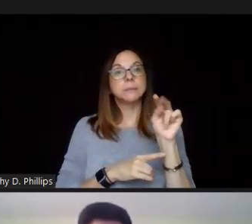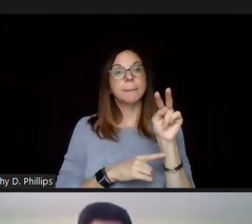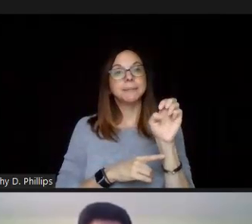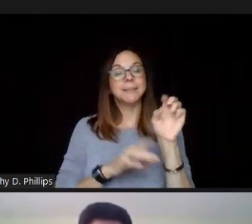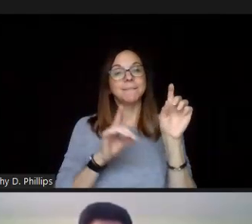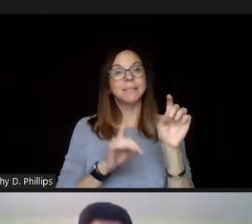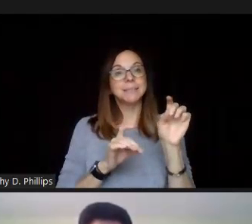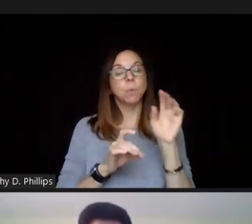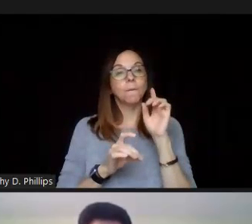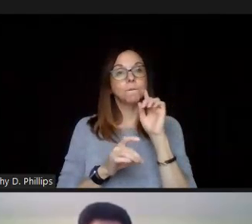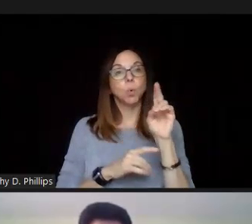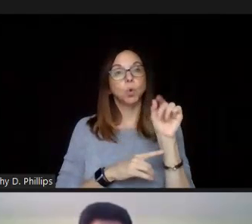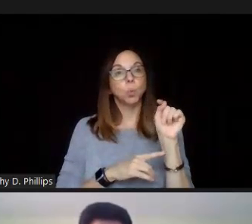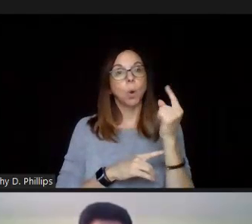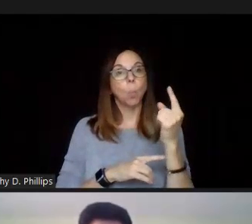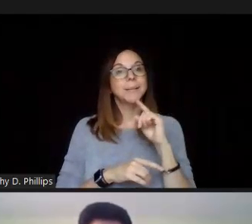1 will be next week